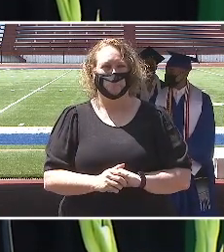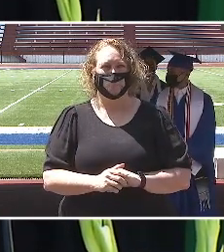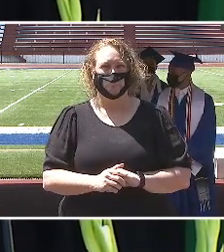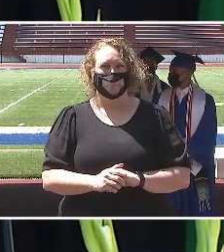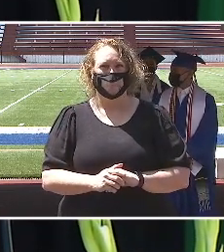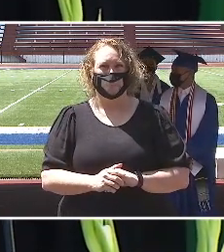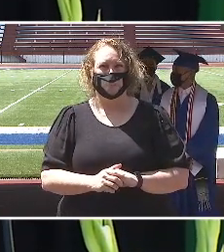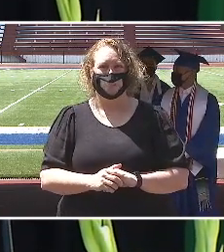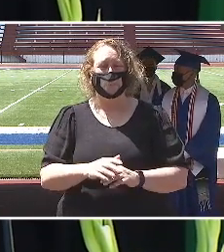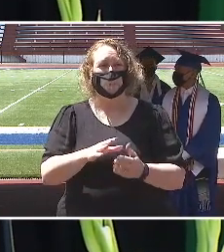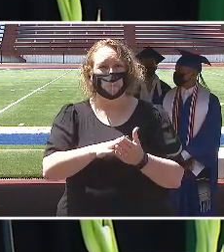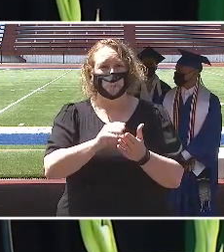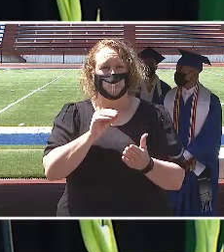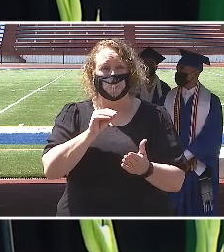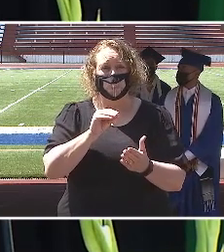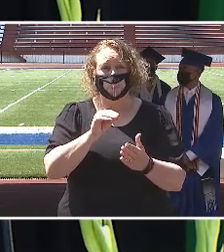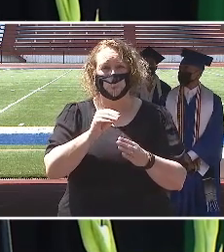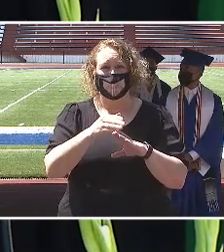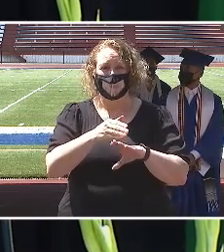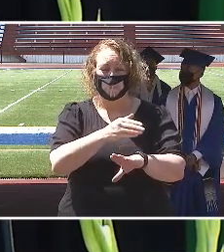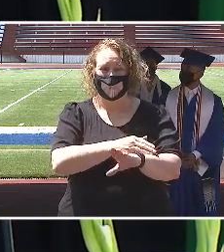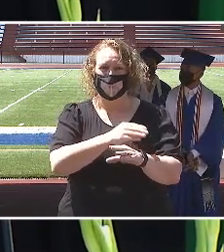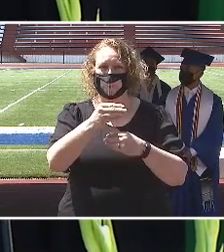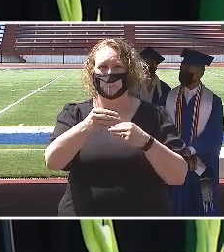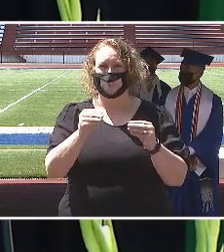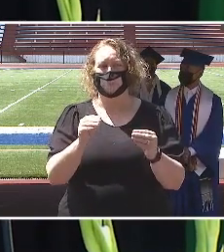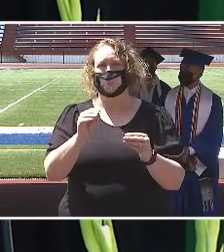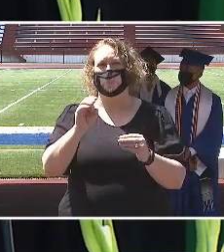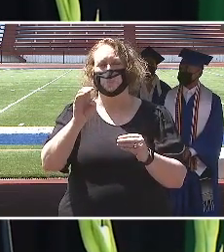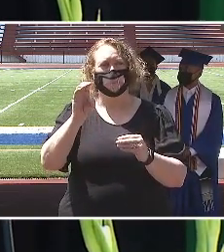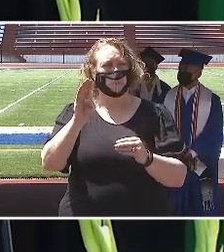Learning Improvement Officer Martin Boonstra.